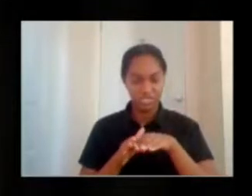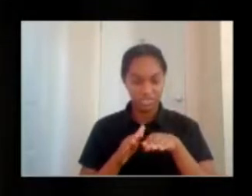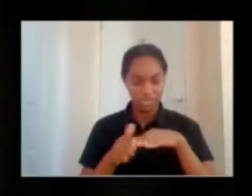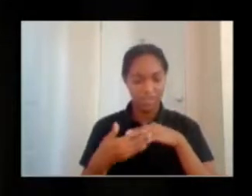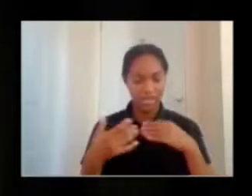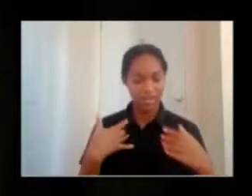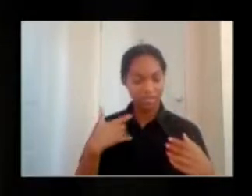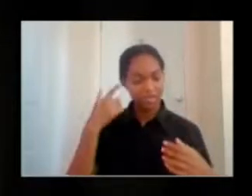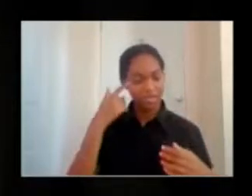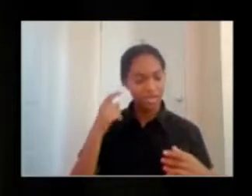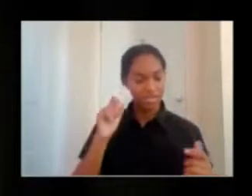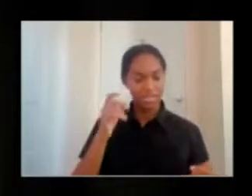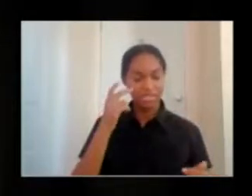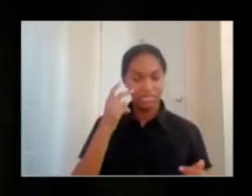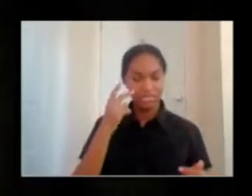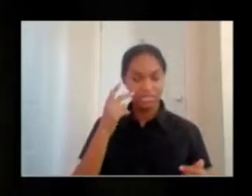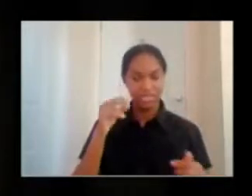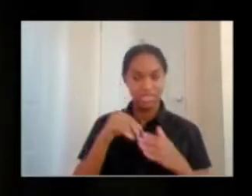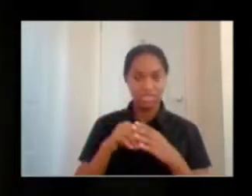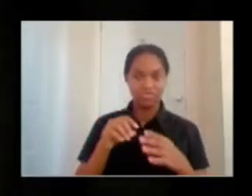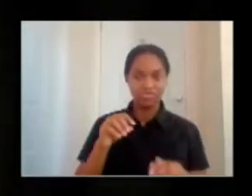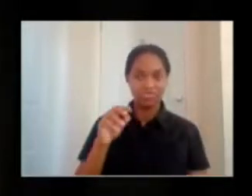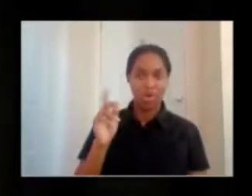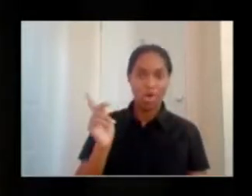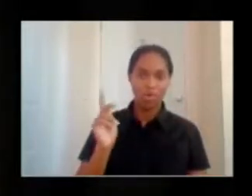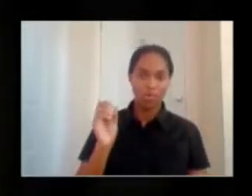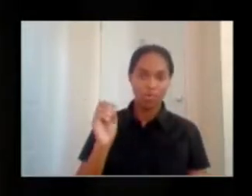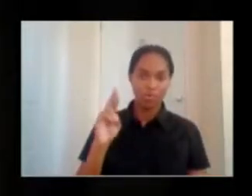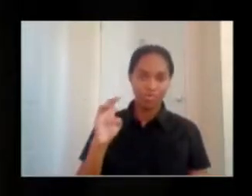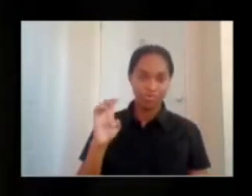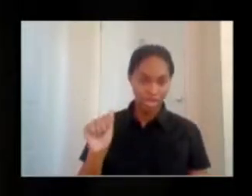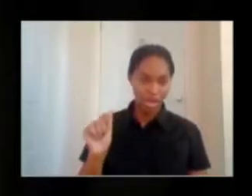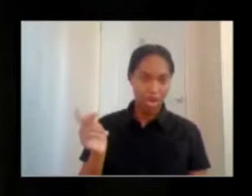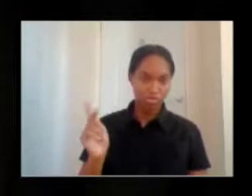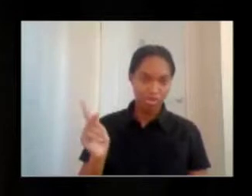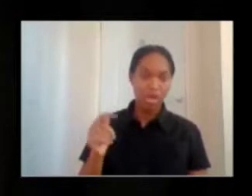as you can see in Korea, we, when people